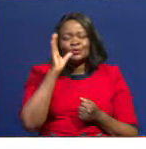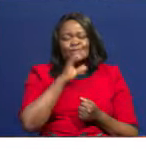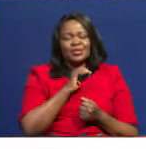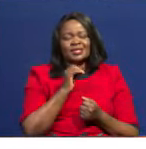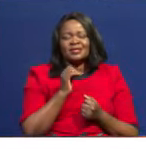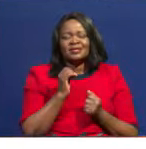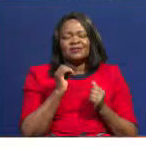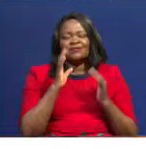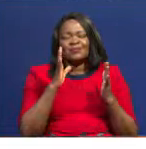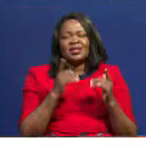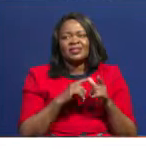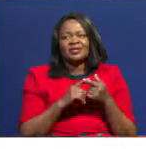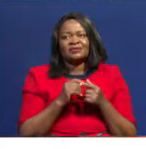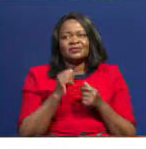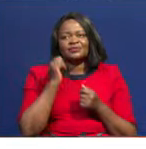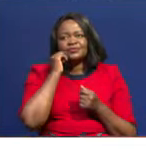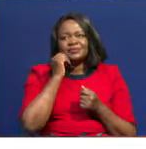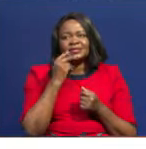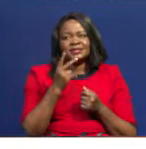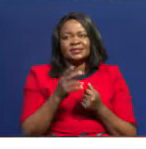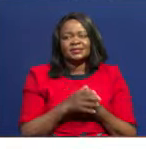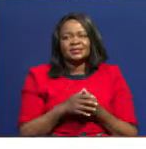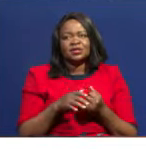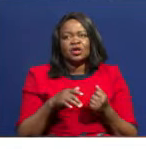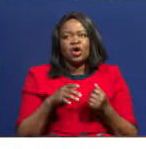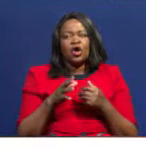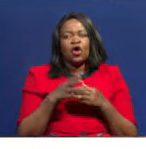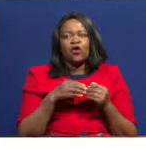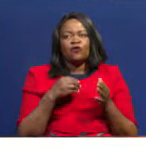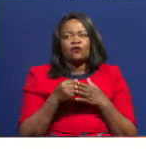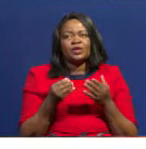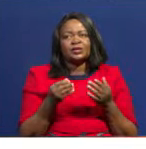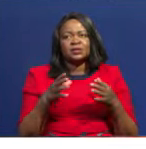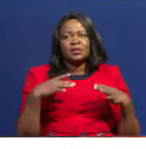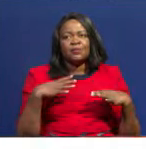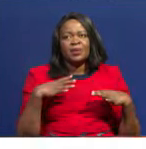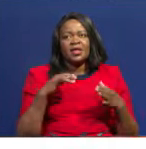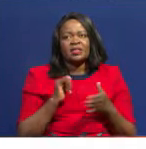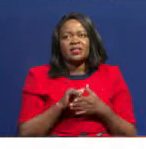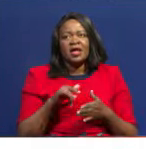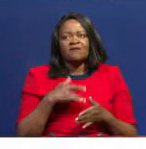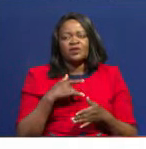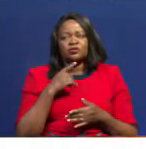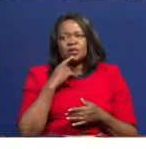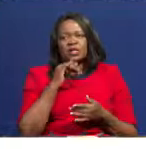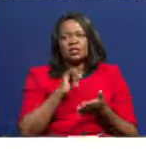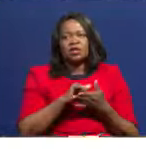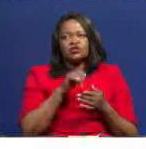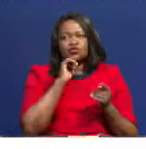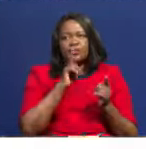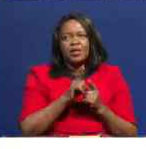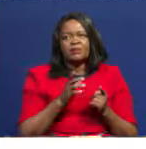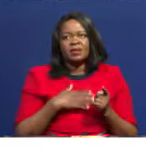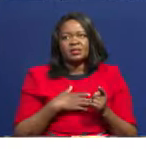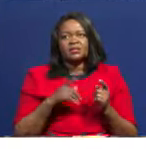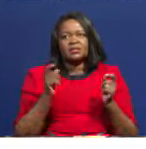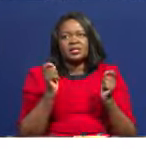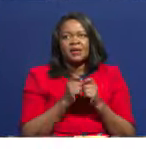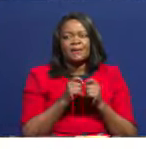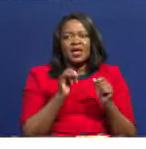Yet amid the sorrow, I find solace in the immeasurable pride I feel to call you my brother. So